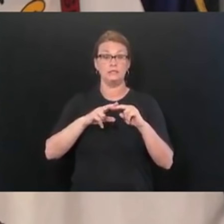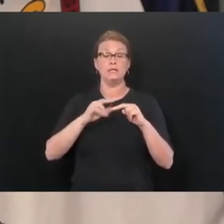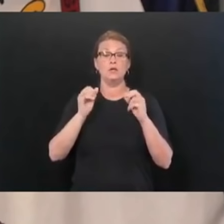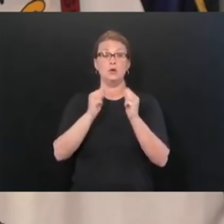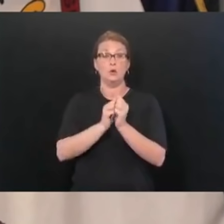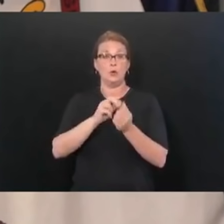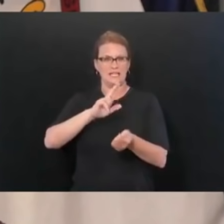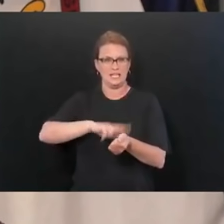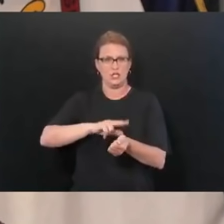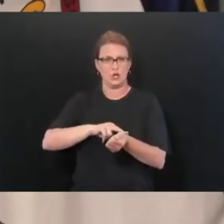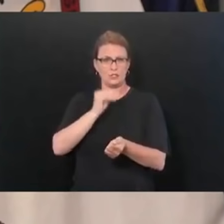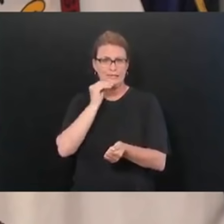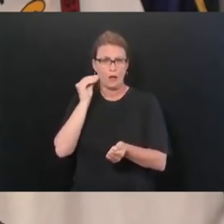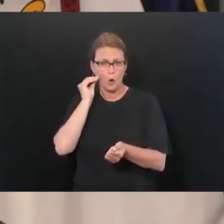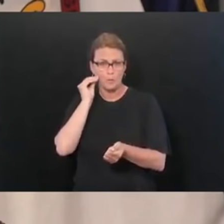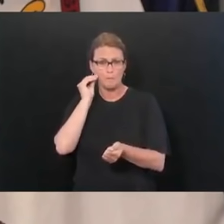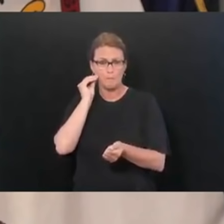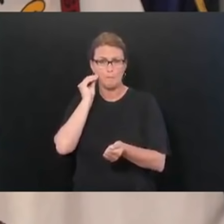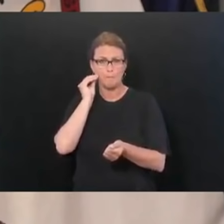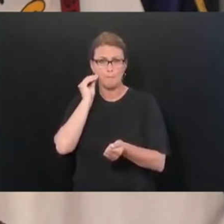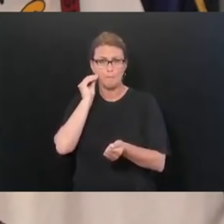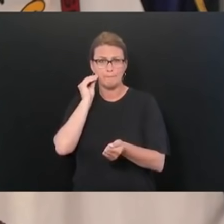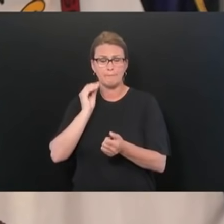federal deal.